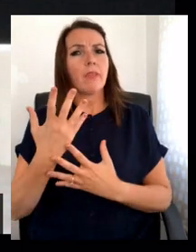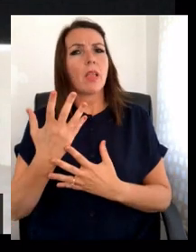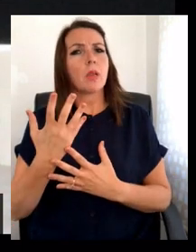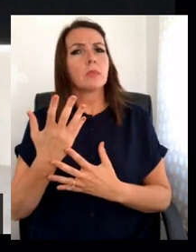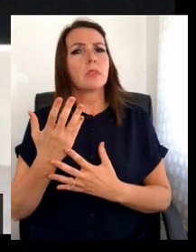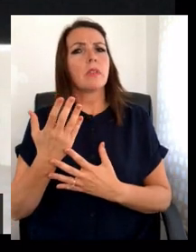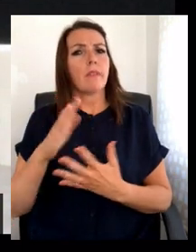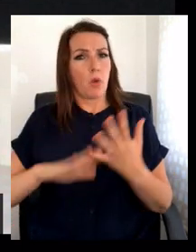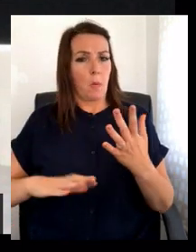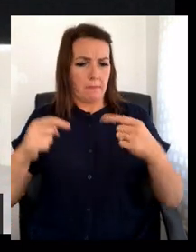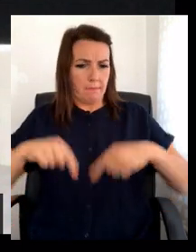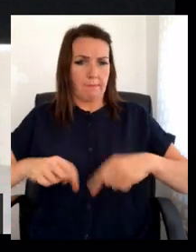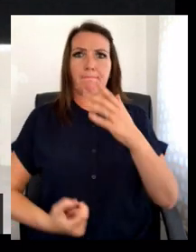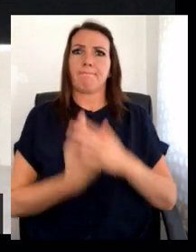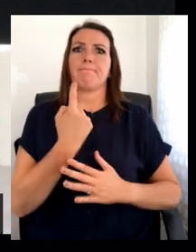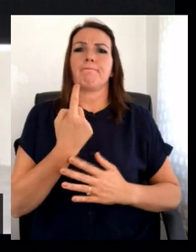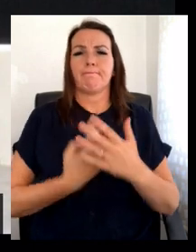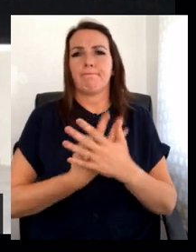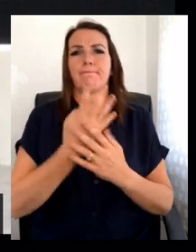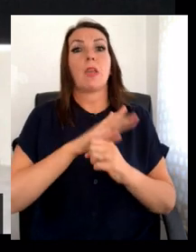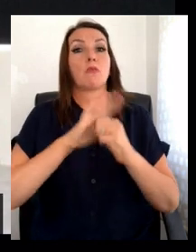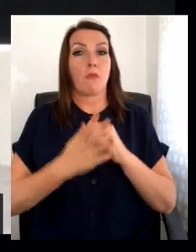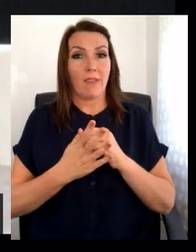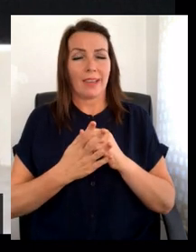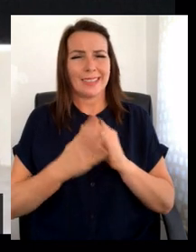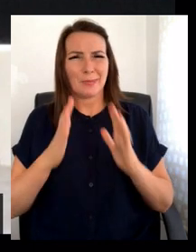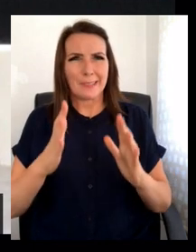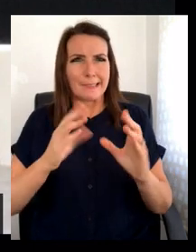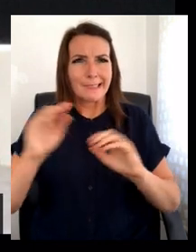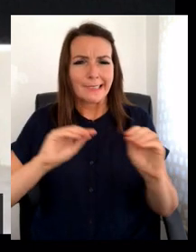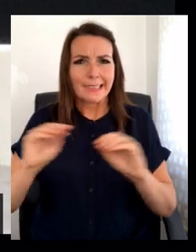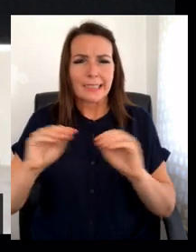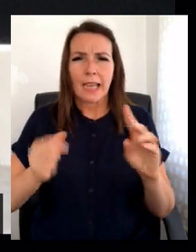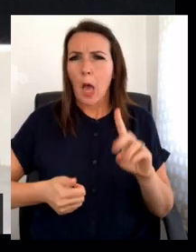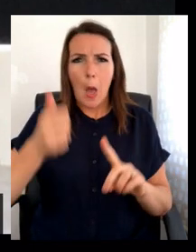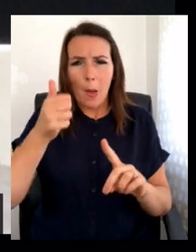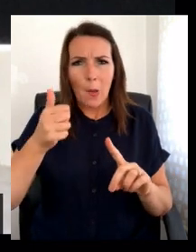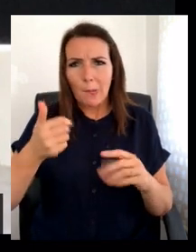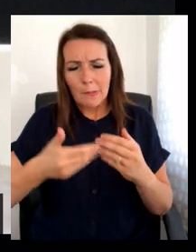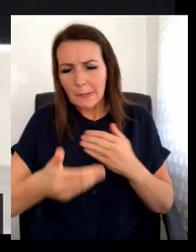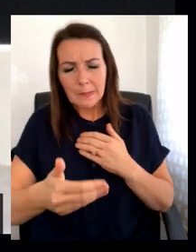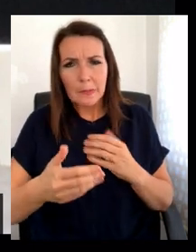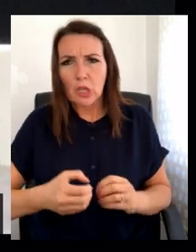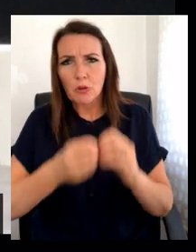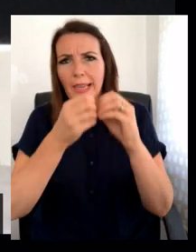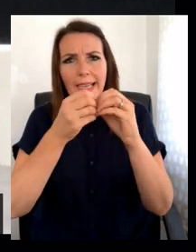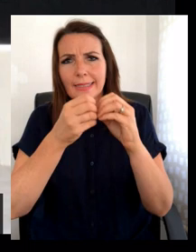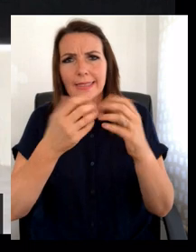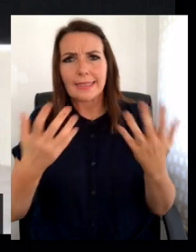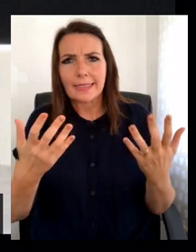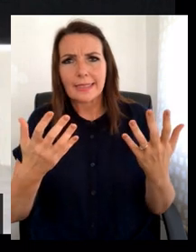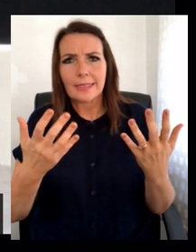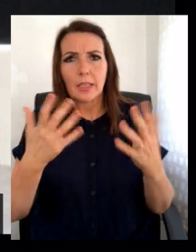we are in right now. So I had to rethink, how was I going to create something where we can no longer have a physical